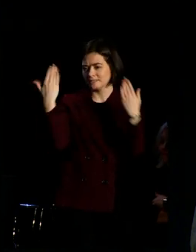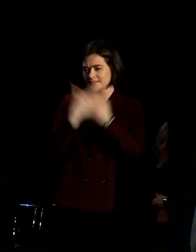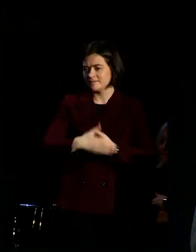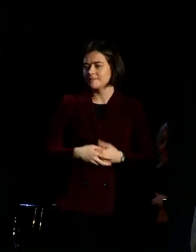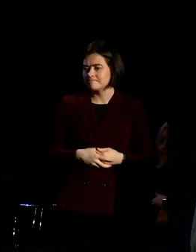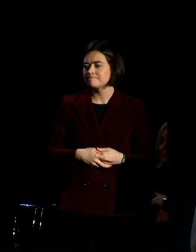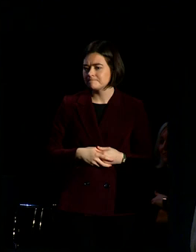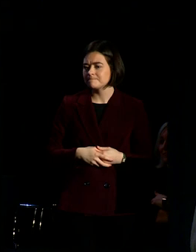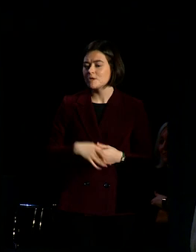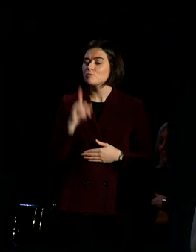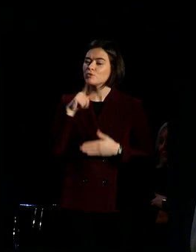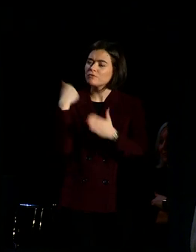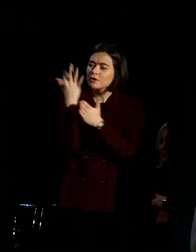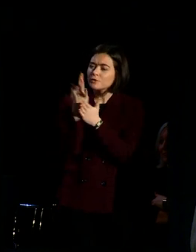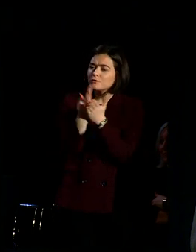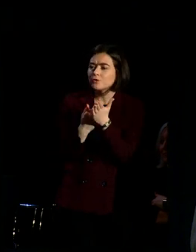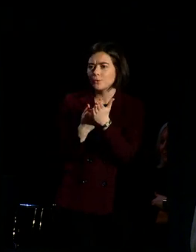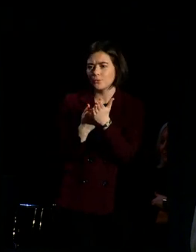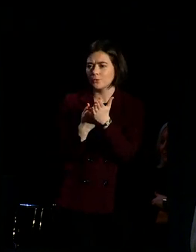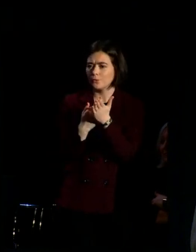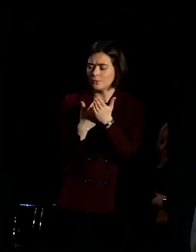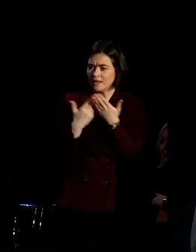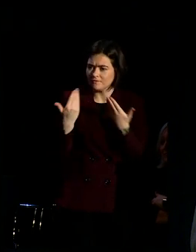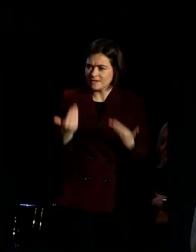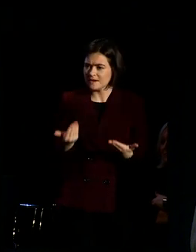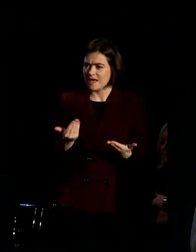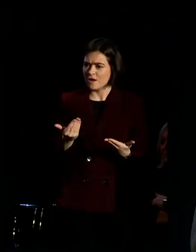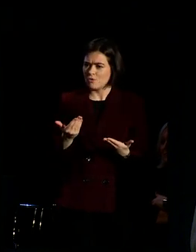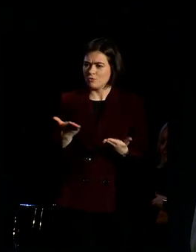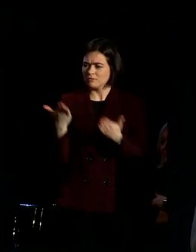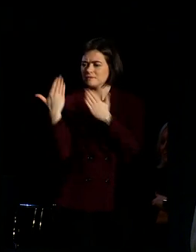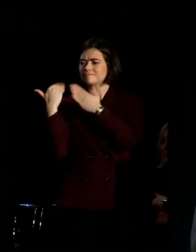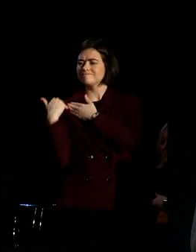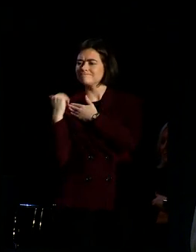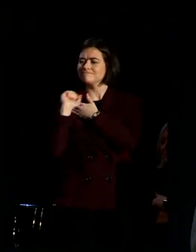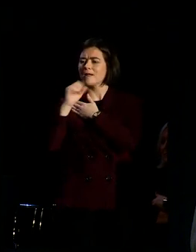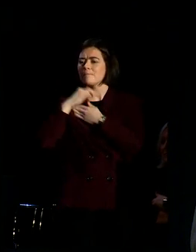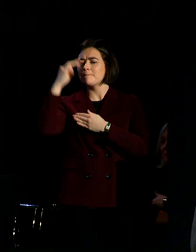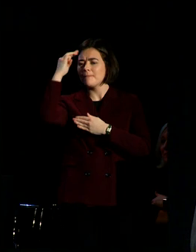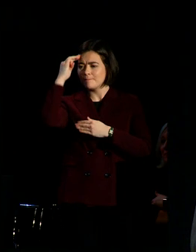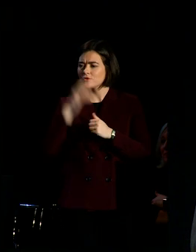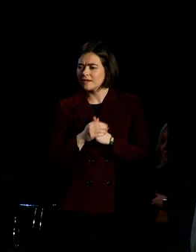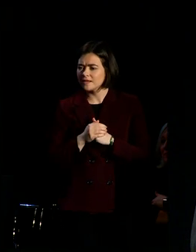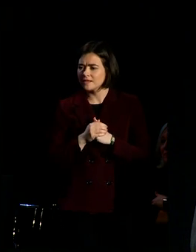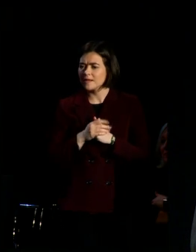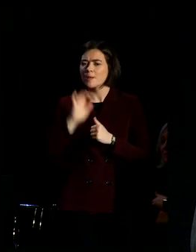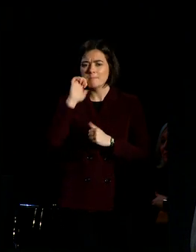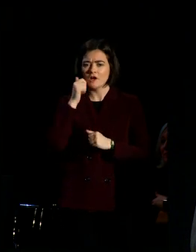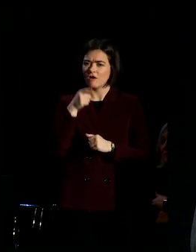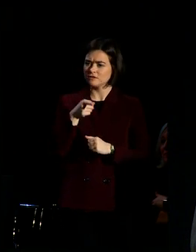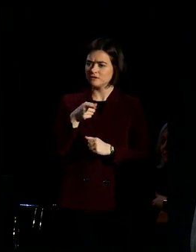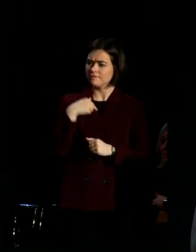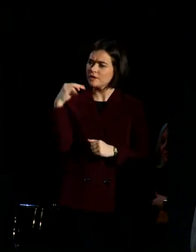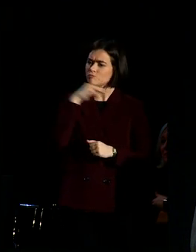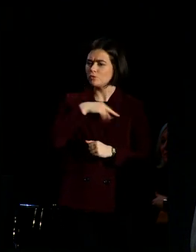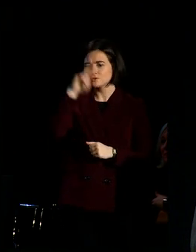But with few left to carry the burden of memory, because make no mistake about